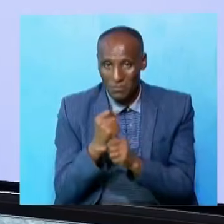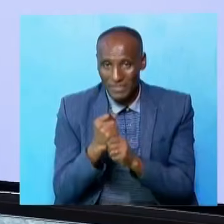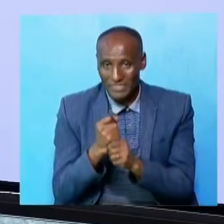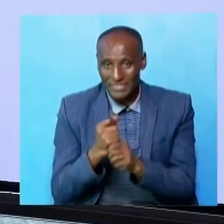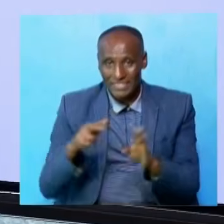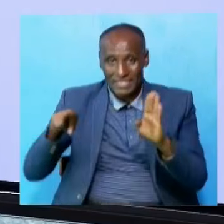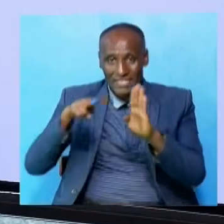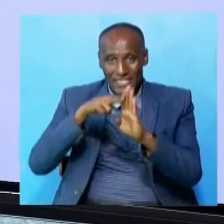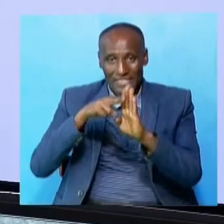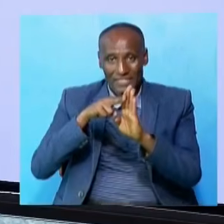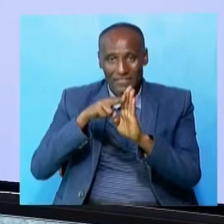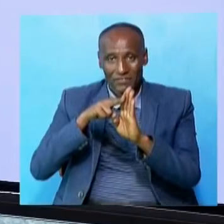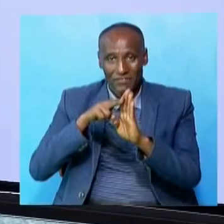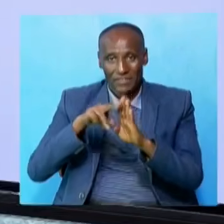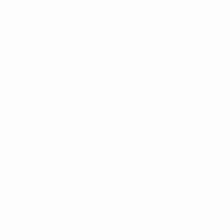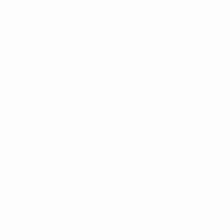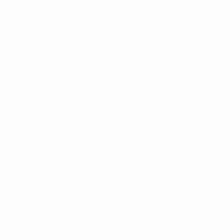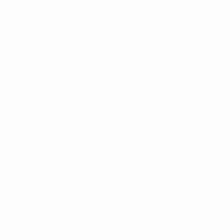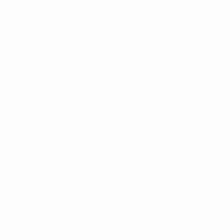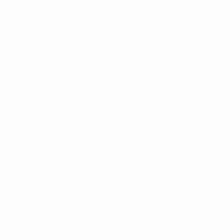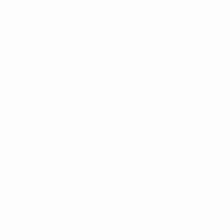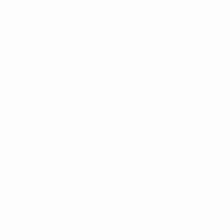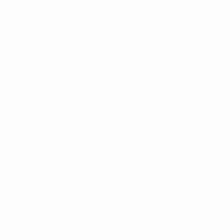Let me give you some more seconds.